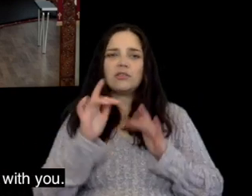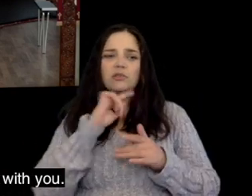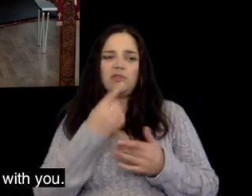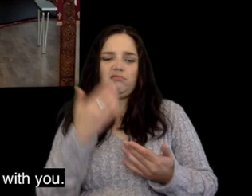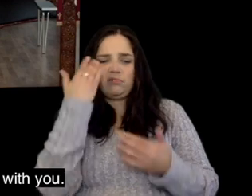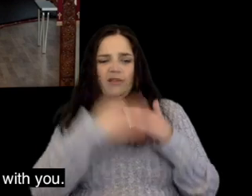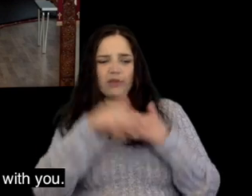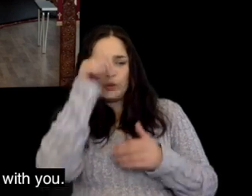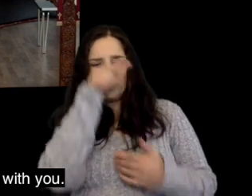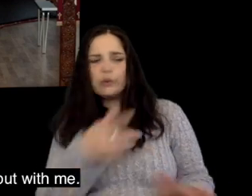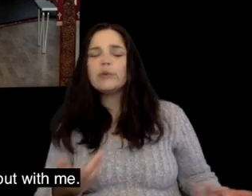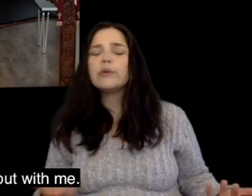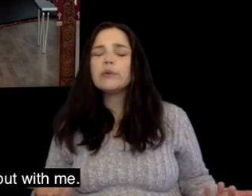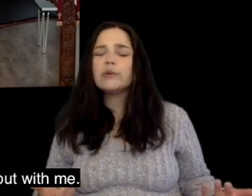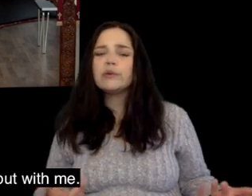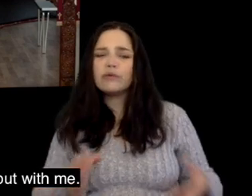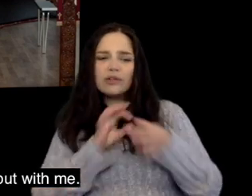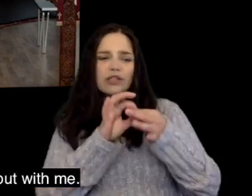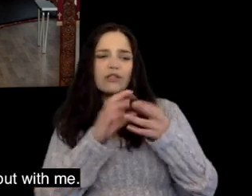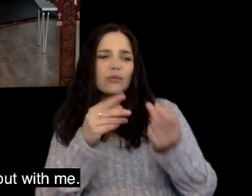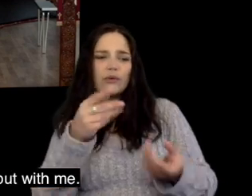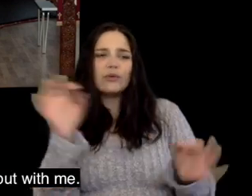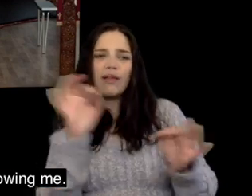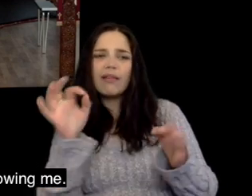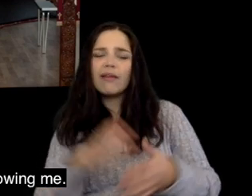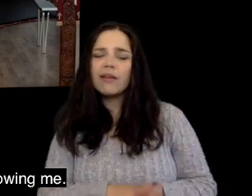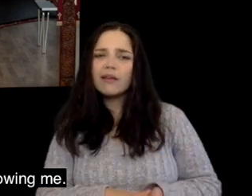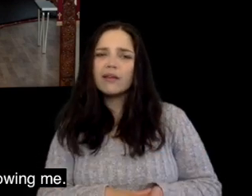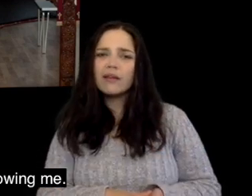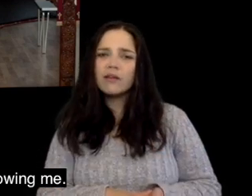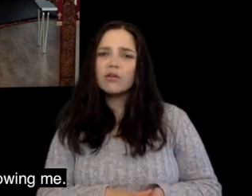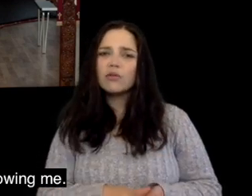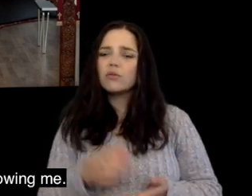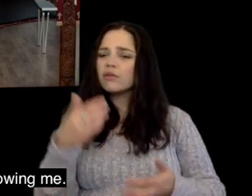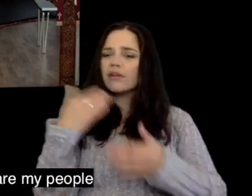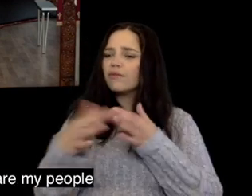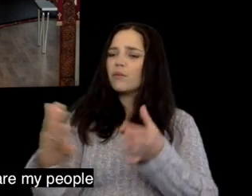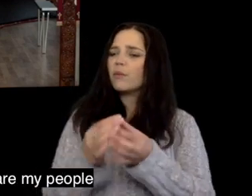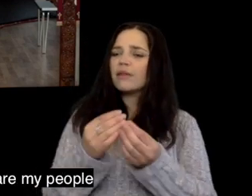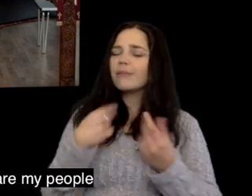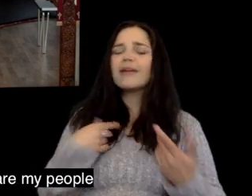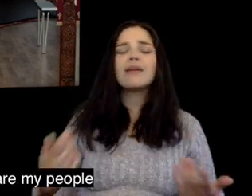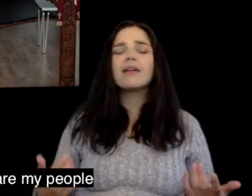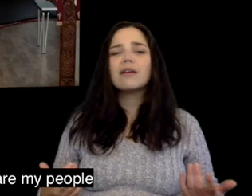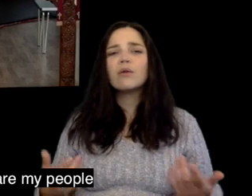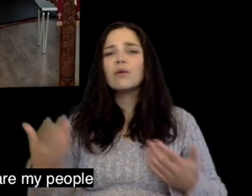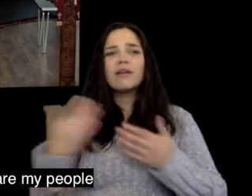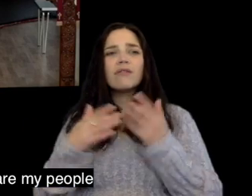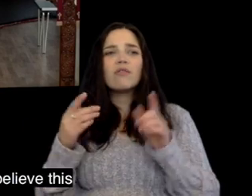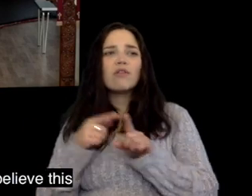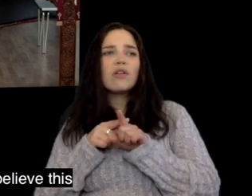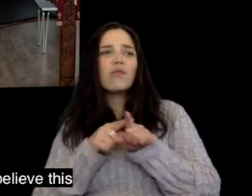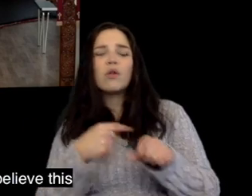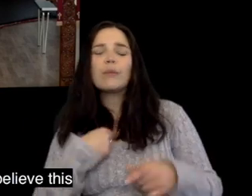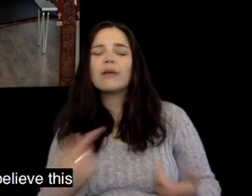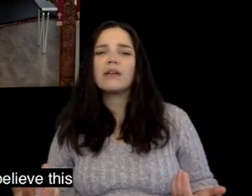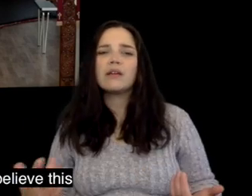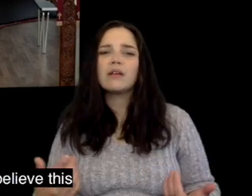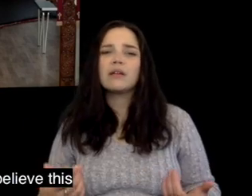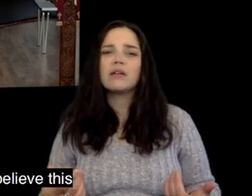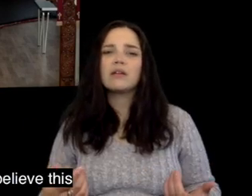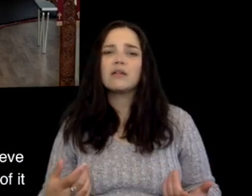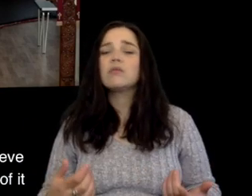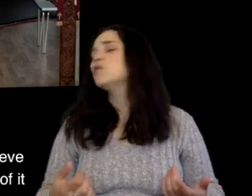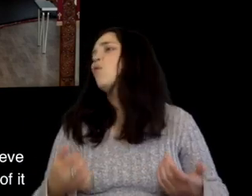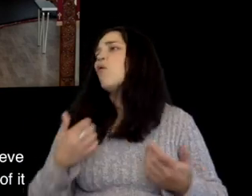Jesus will say, I never knew you. I never had a relationship with you. You were never hanging out with me. You were never really following me. You went around saying